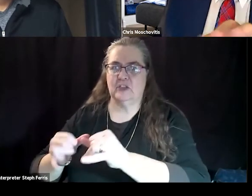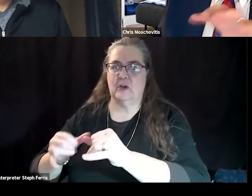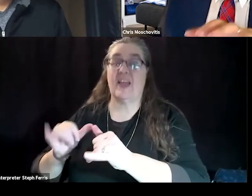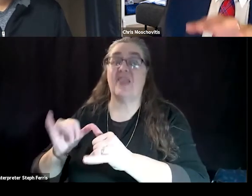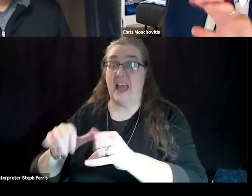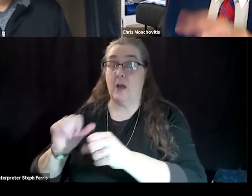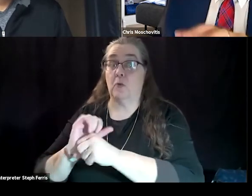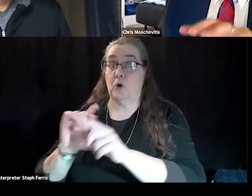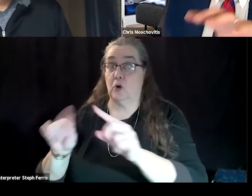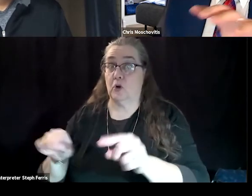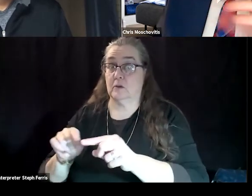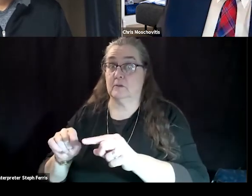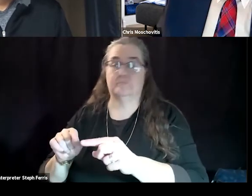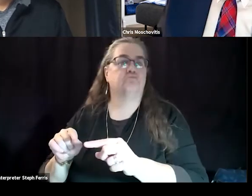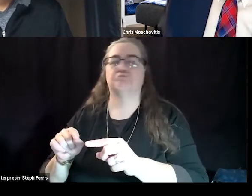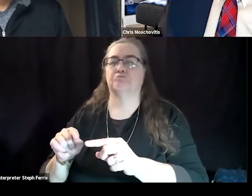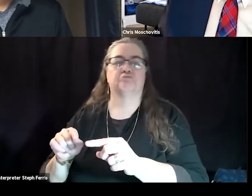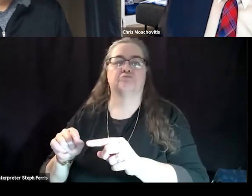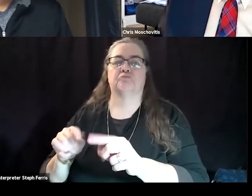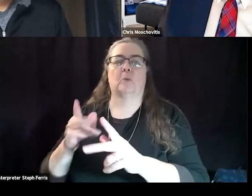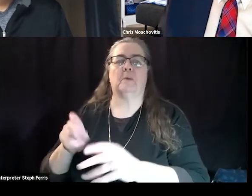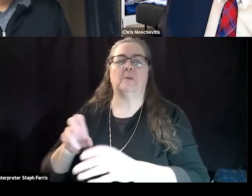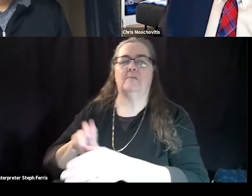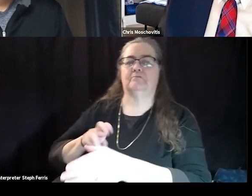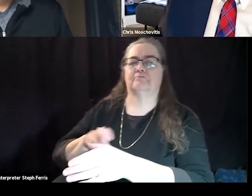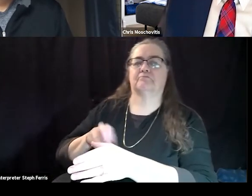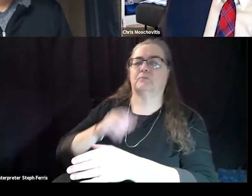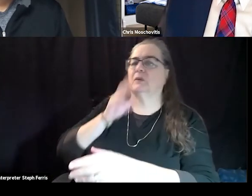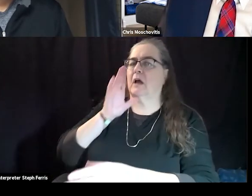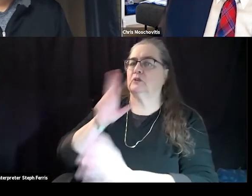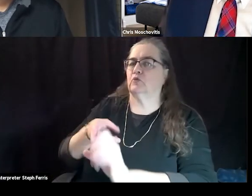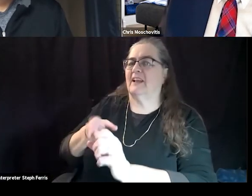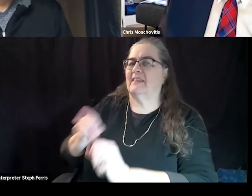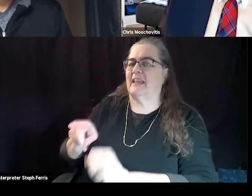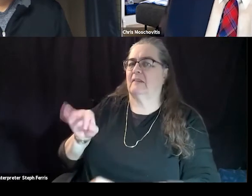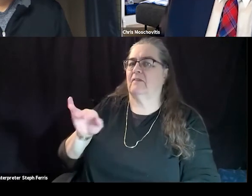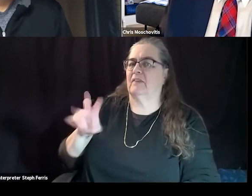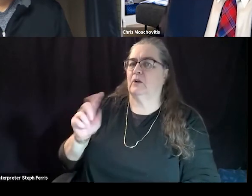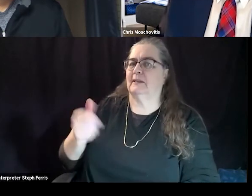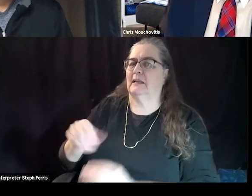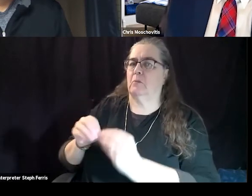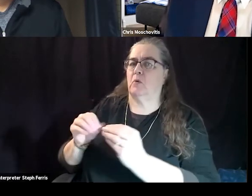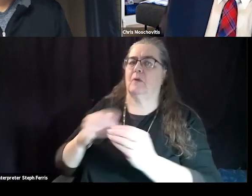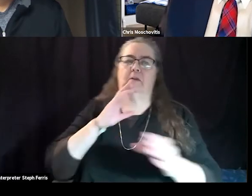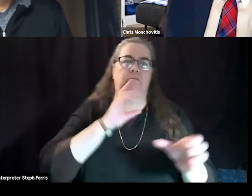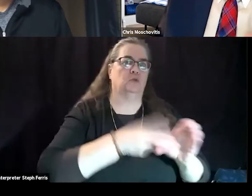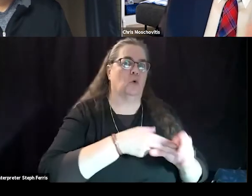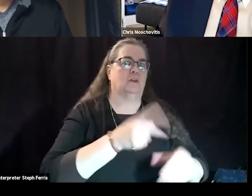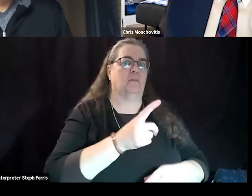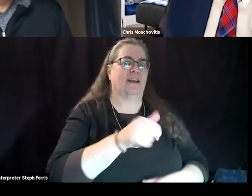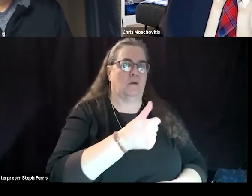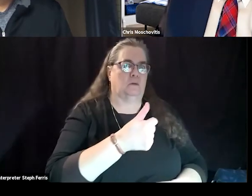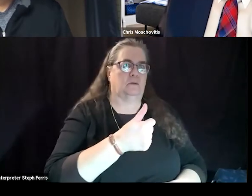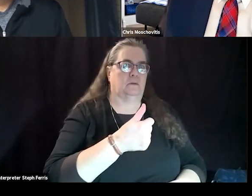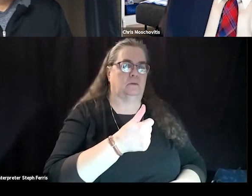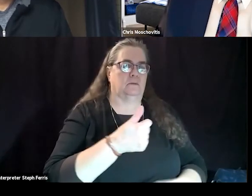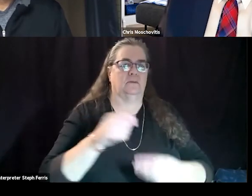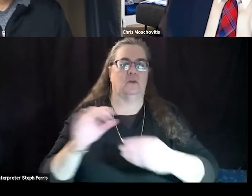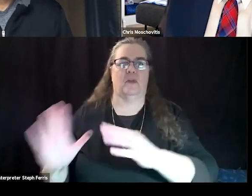people not get into the field. And it's understandable. It's understandable. To some degree, it's a little bit